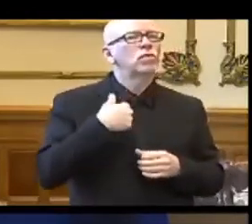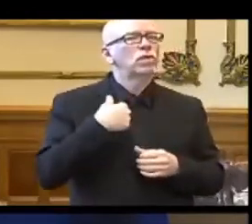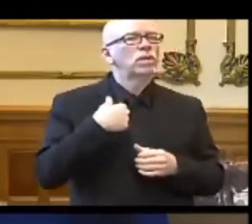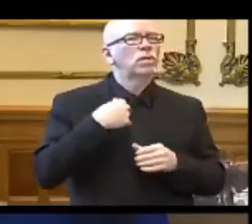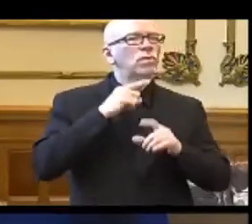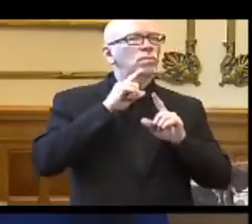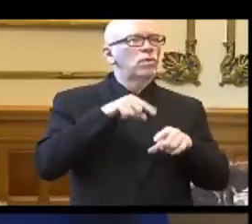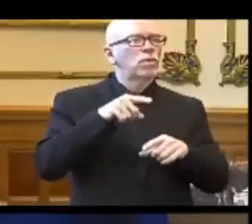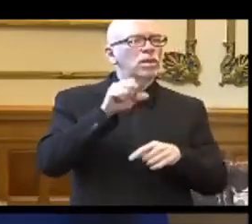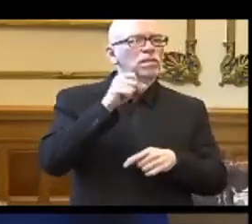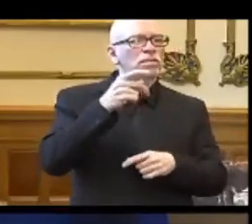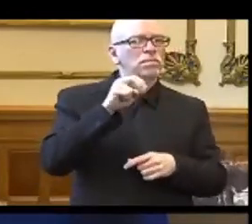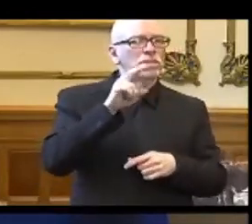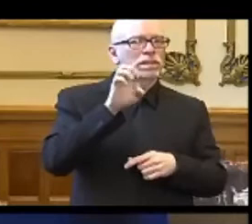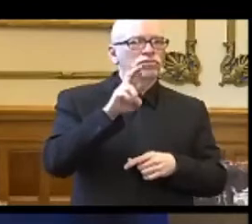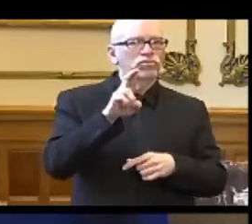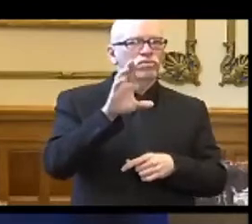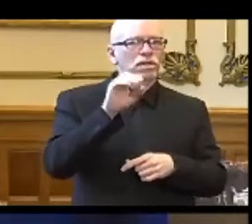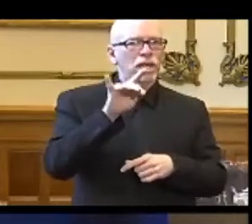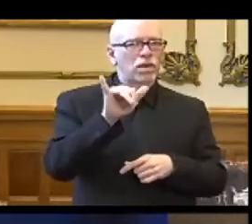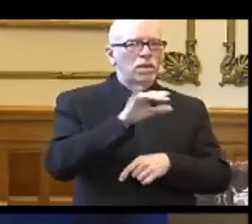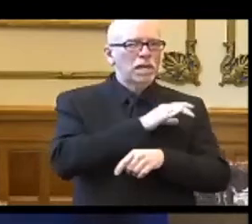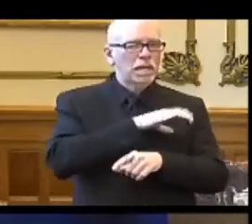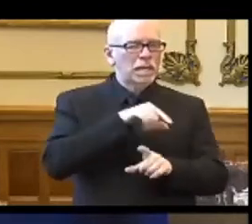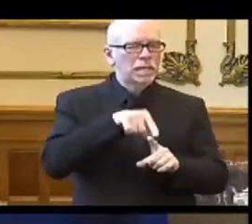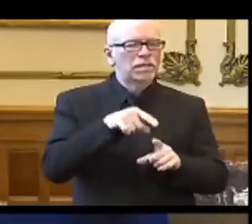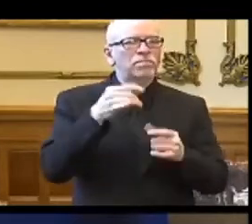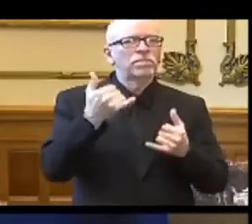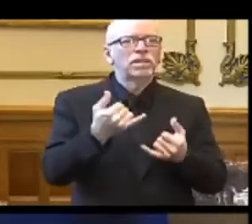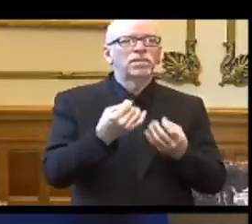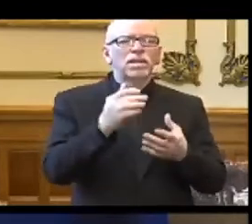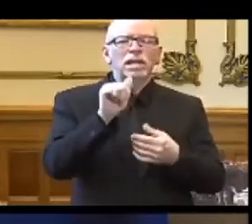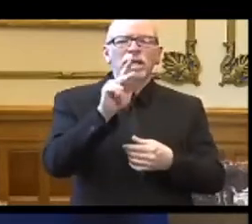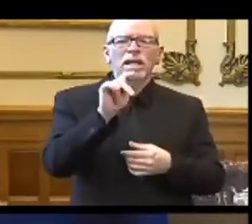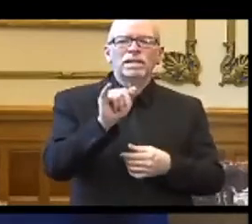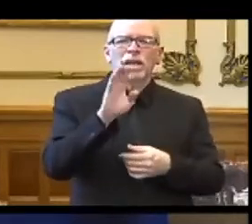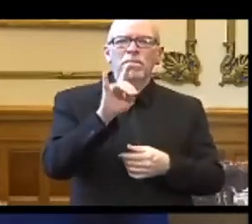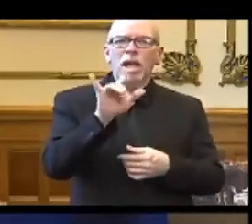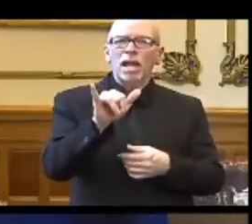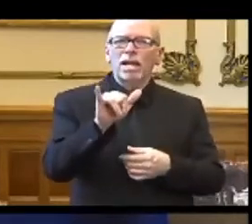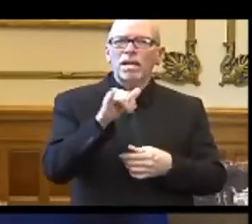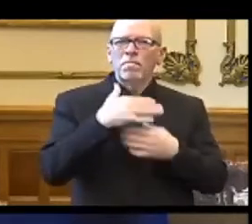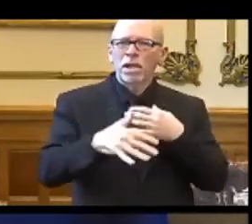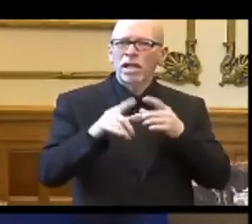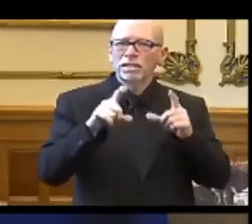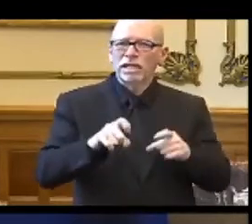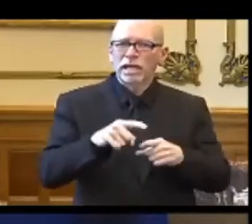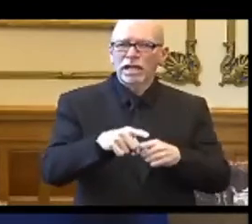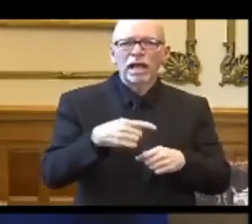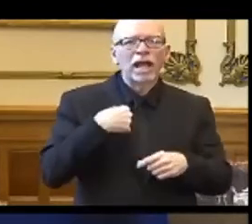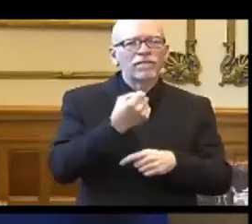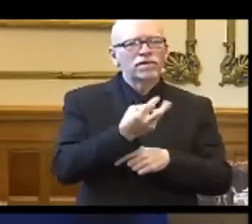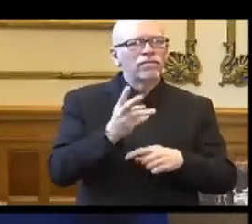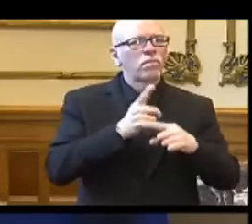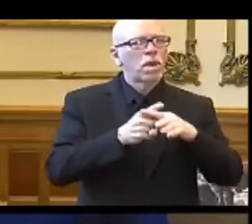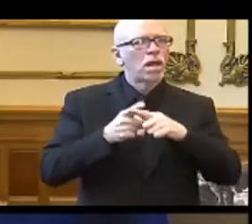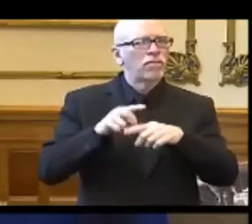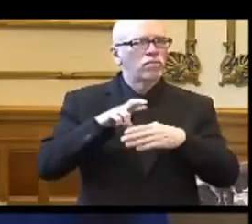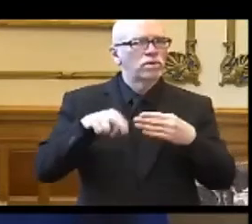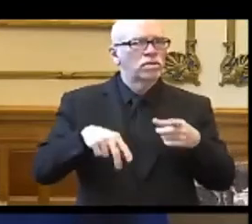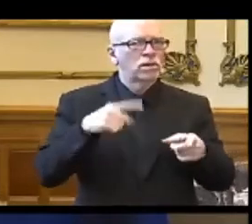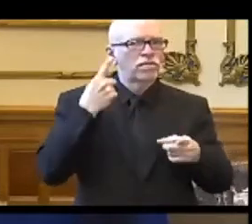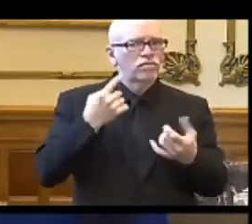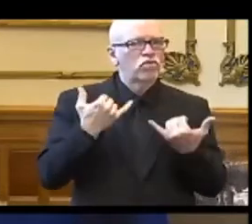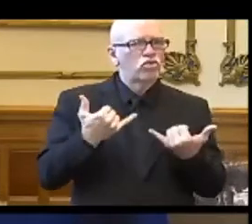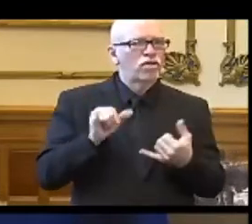that a Spencer County clinic is administering antibody blood tests, and they've had numerous positive results for